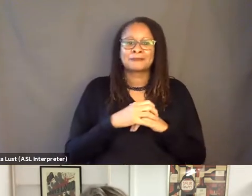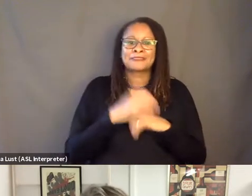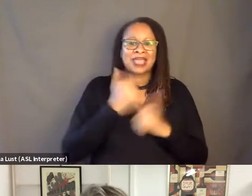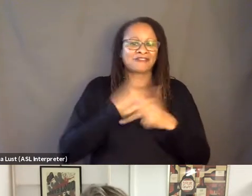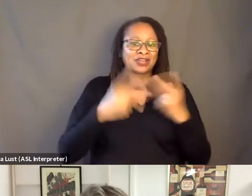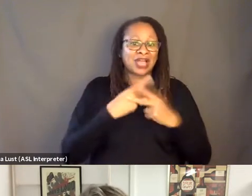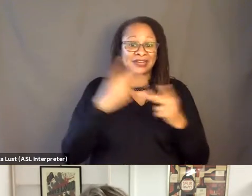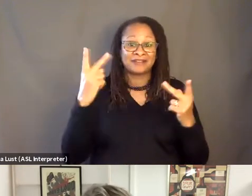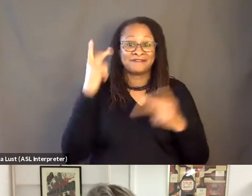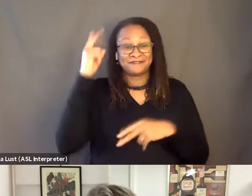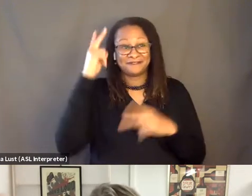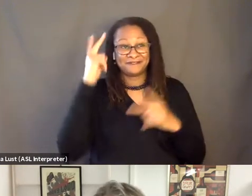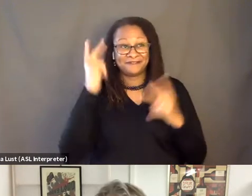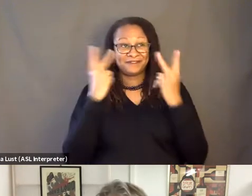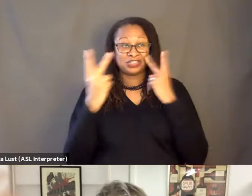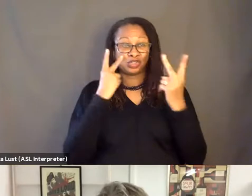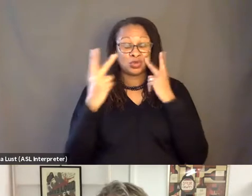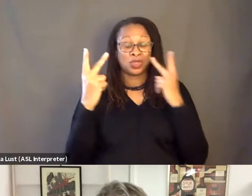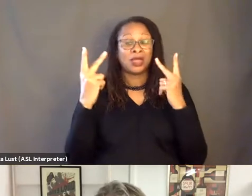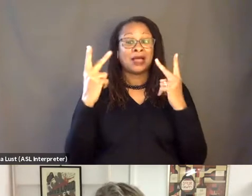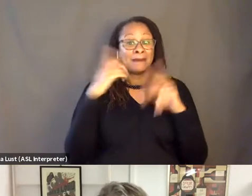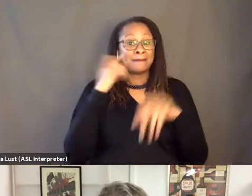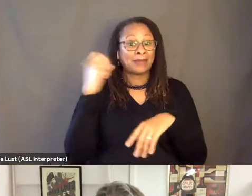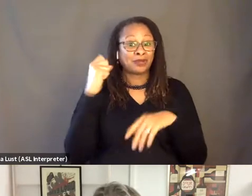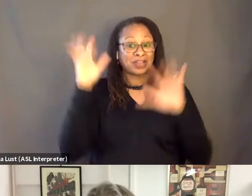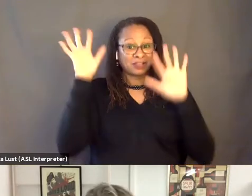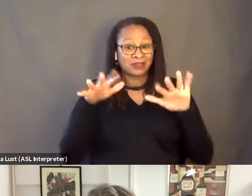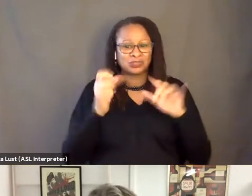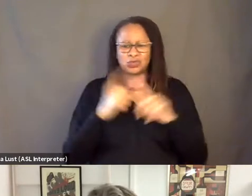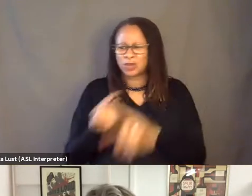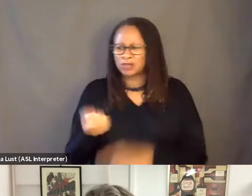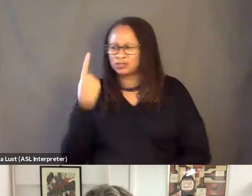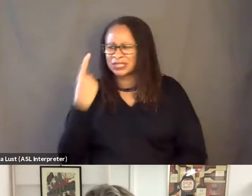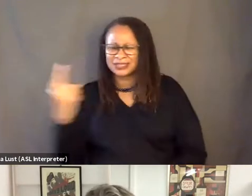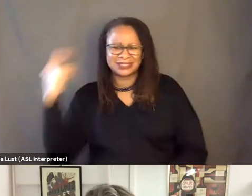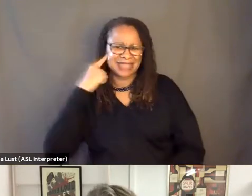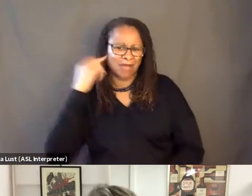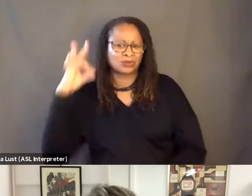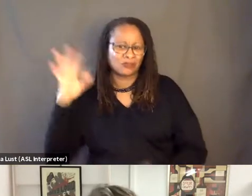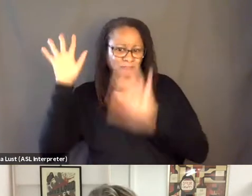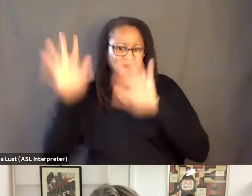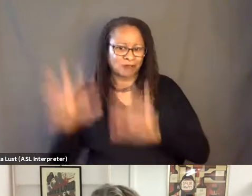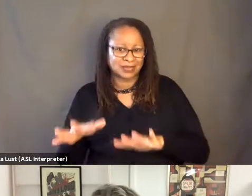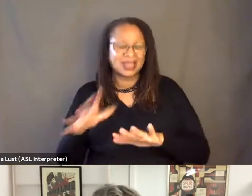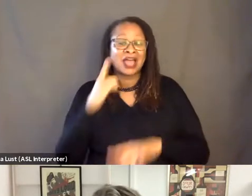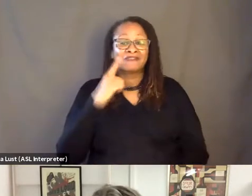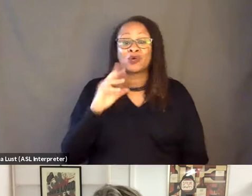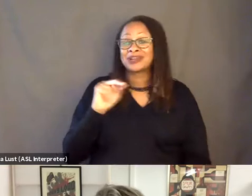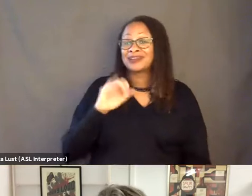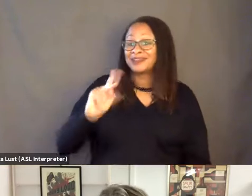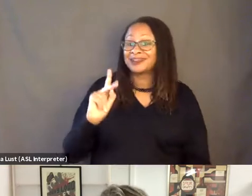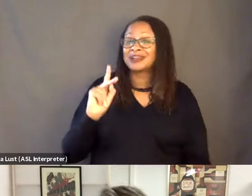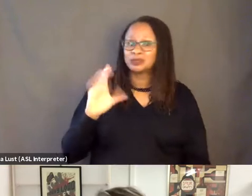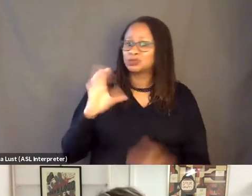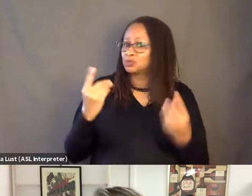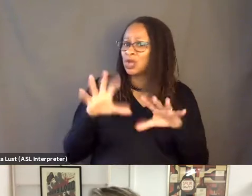visual memory of rain in order to understand the sound of rain, the sound that it's raining. And so Nick took the